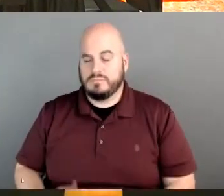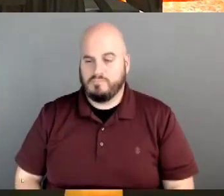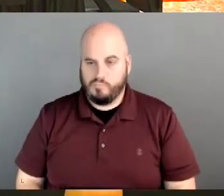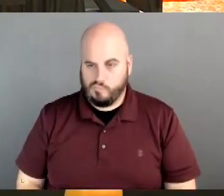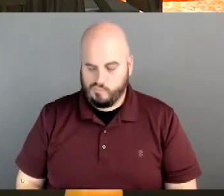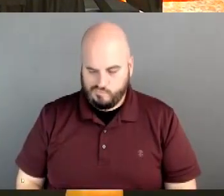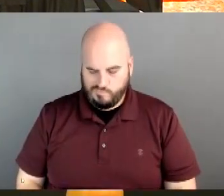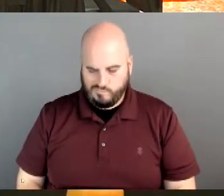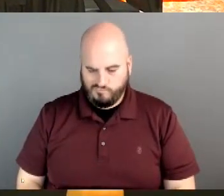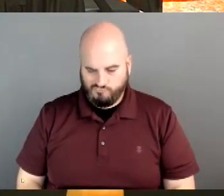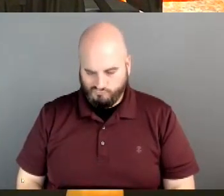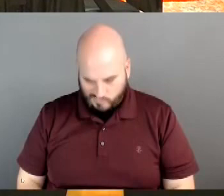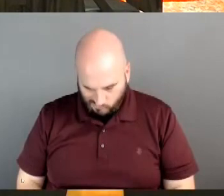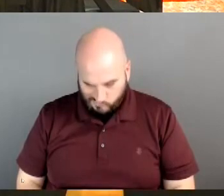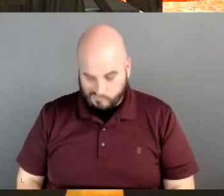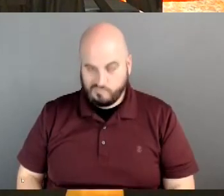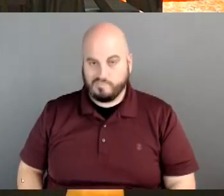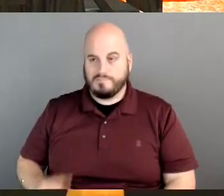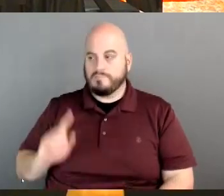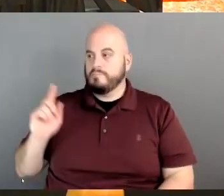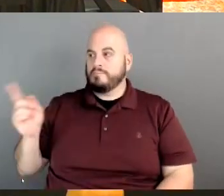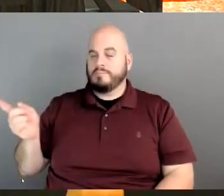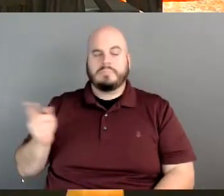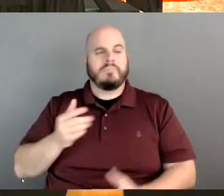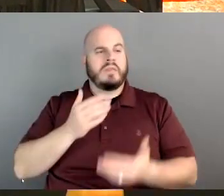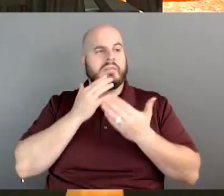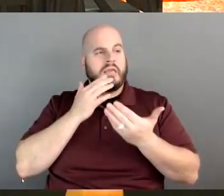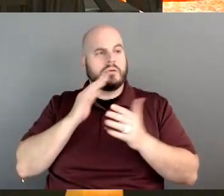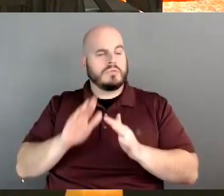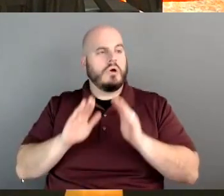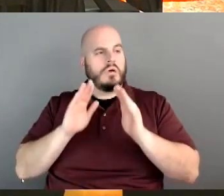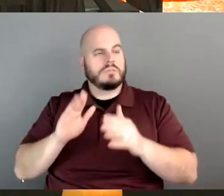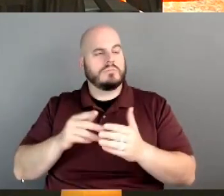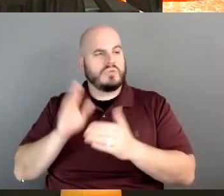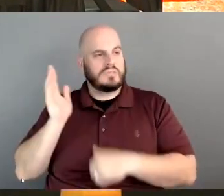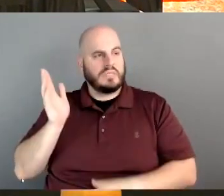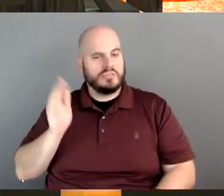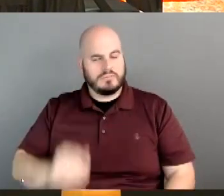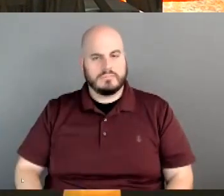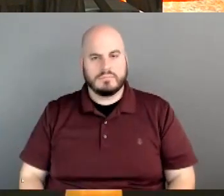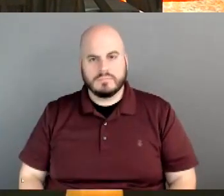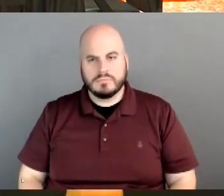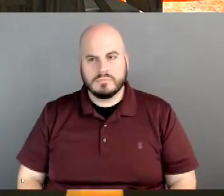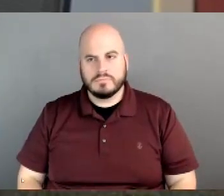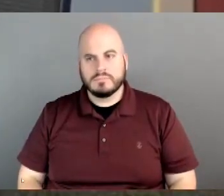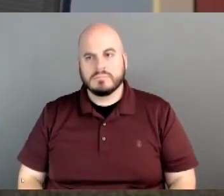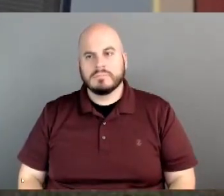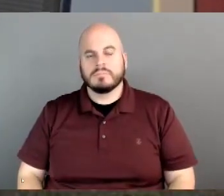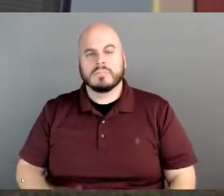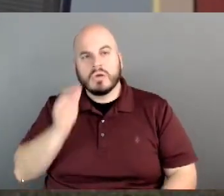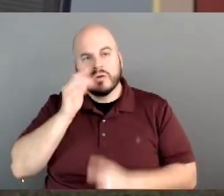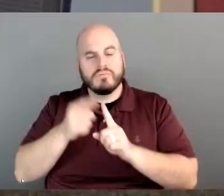Thank you all for this awesome presentation. I did hear from Dr. Boddy